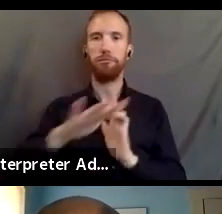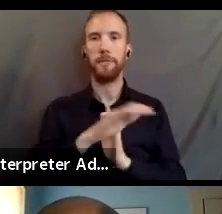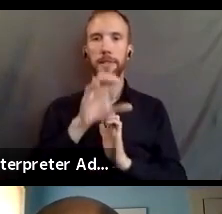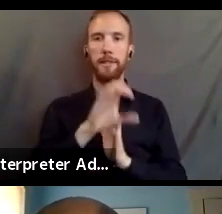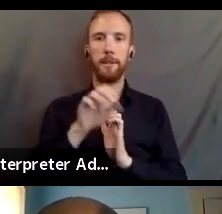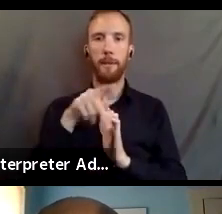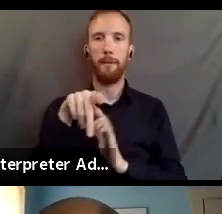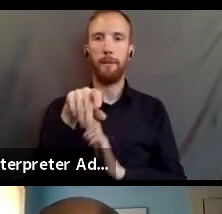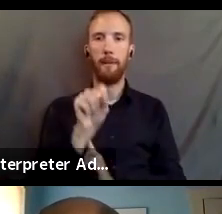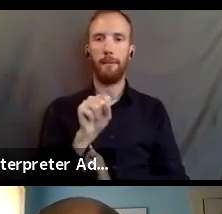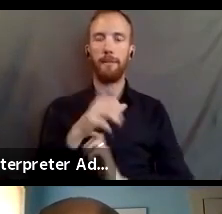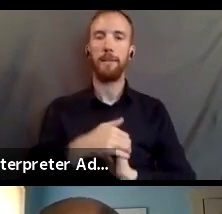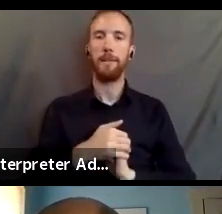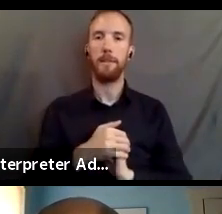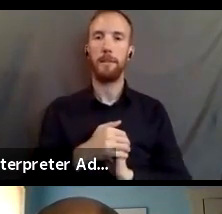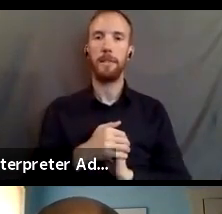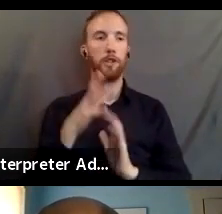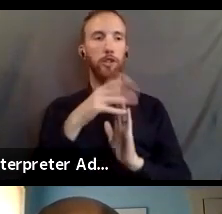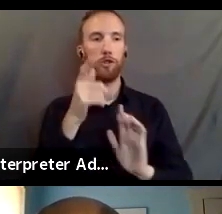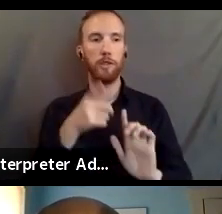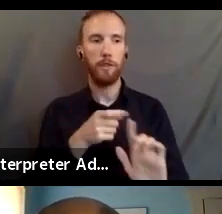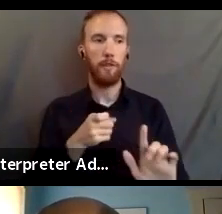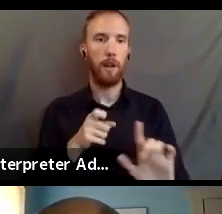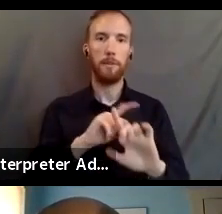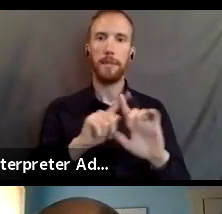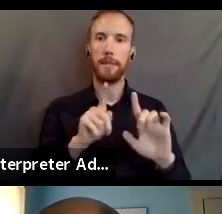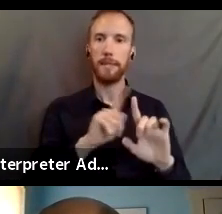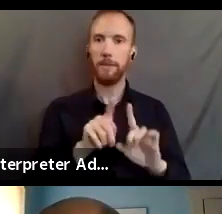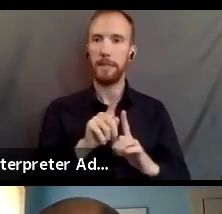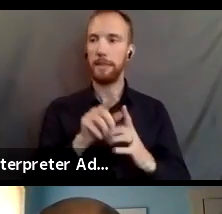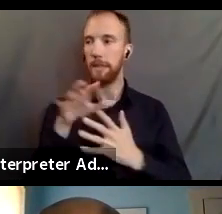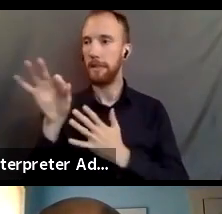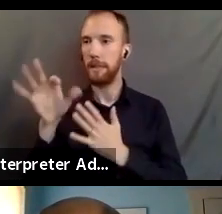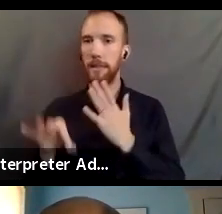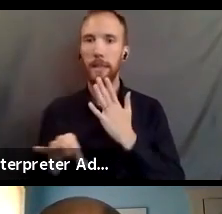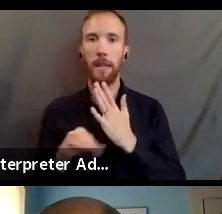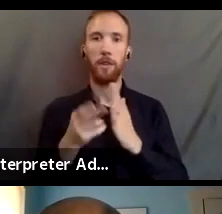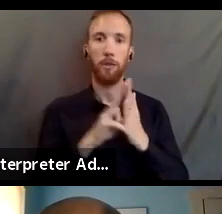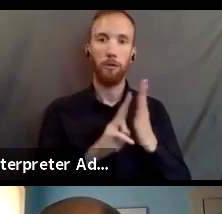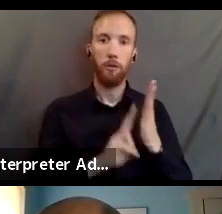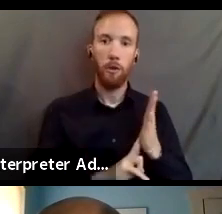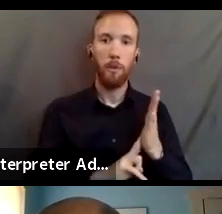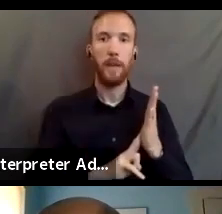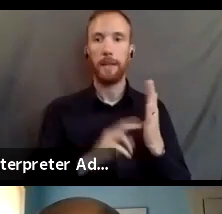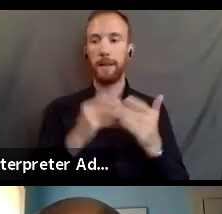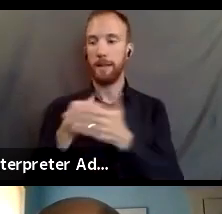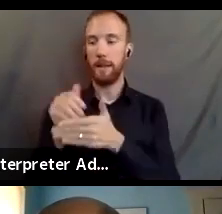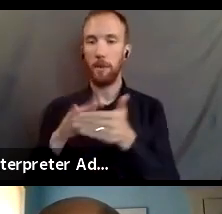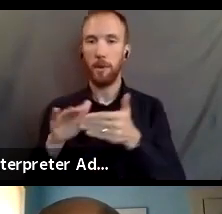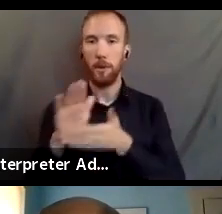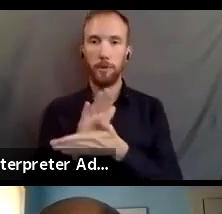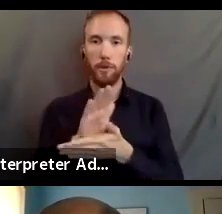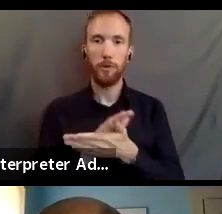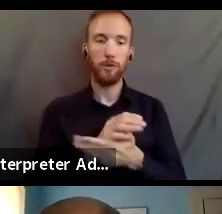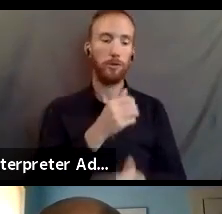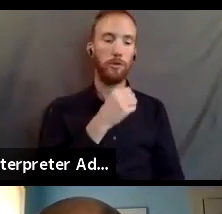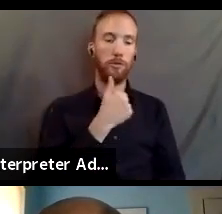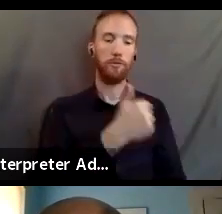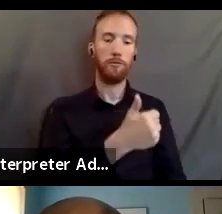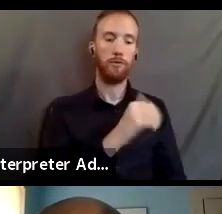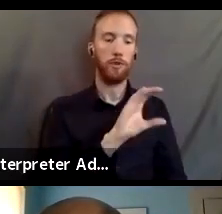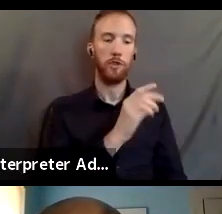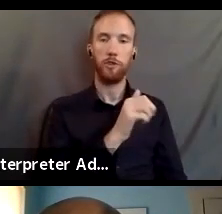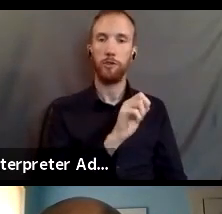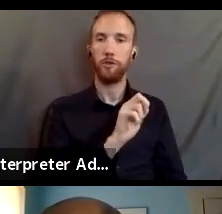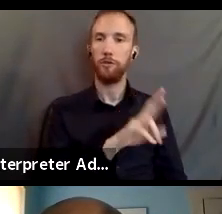come from selective enrollment neighborhood schools and charter adoption schools and they're just an